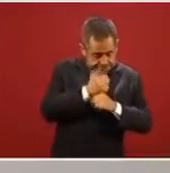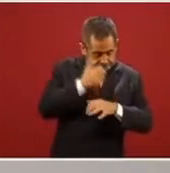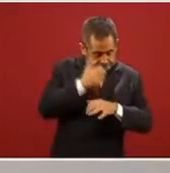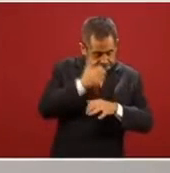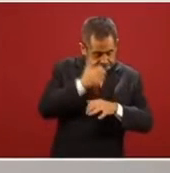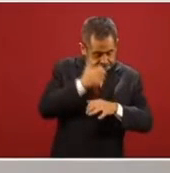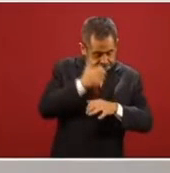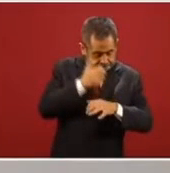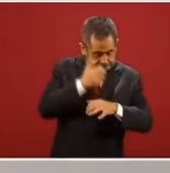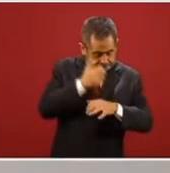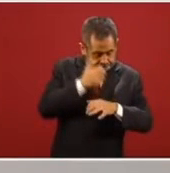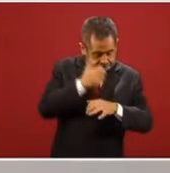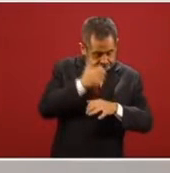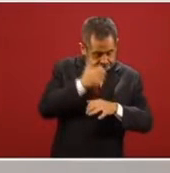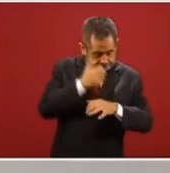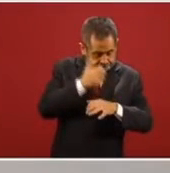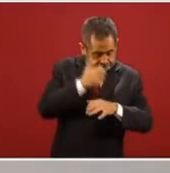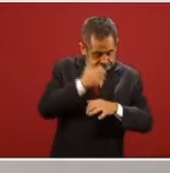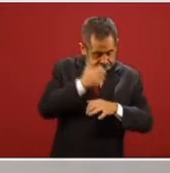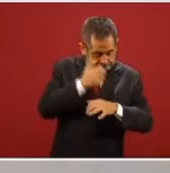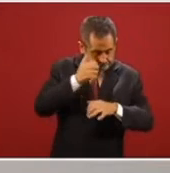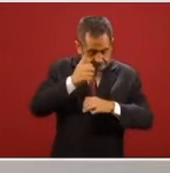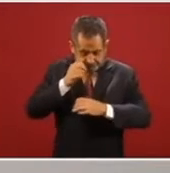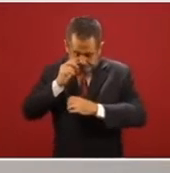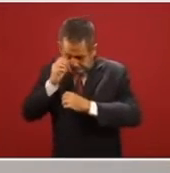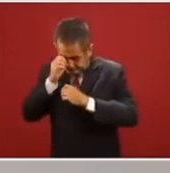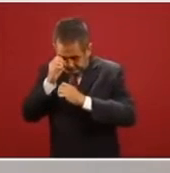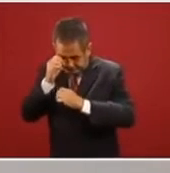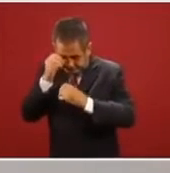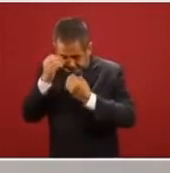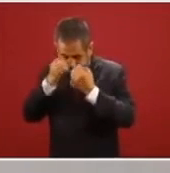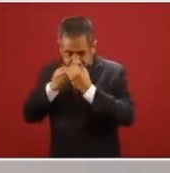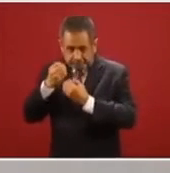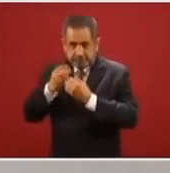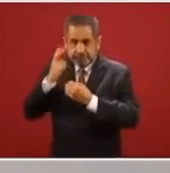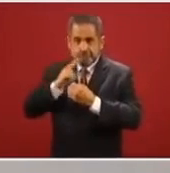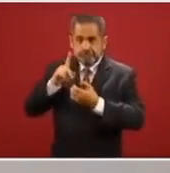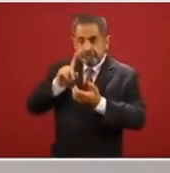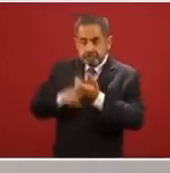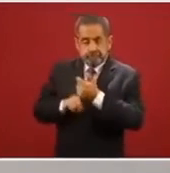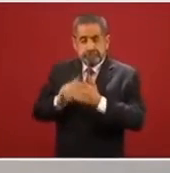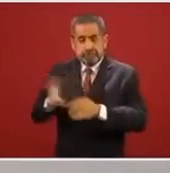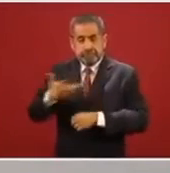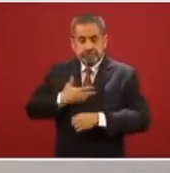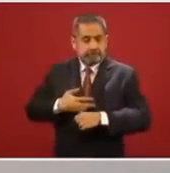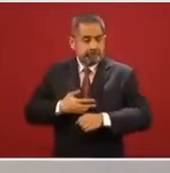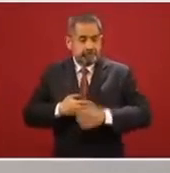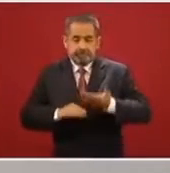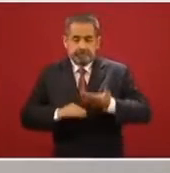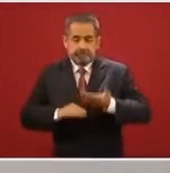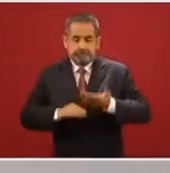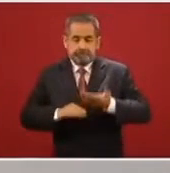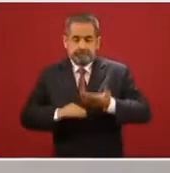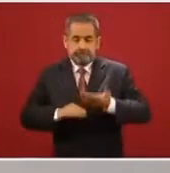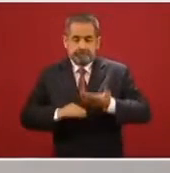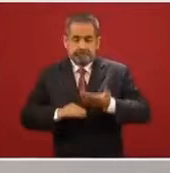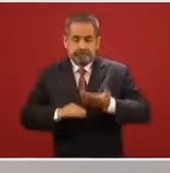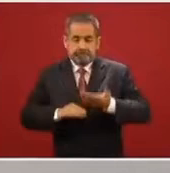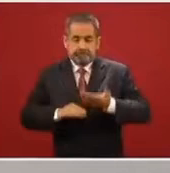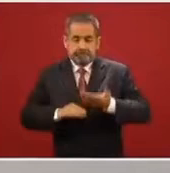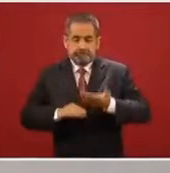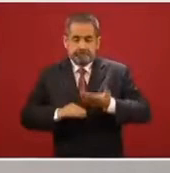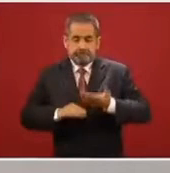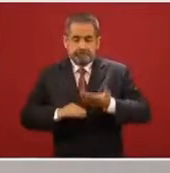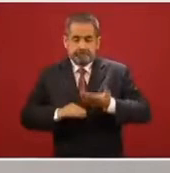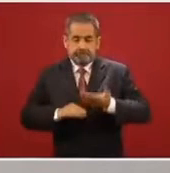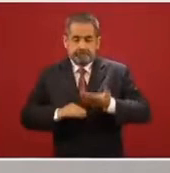anticuerpos and you analyze the antibodies para ver si desarrollaron defensas, desarrollaron inmunidad to see if they